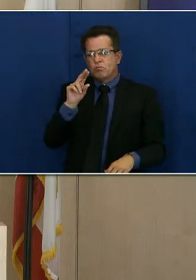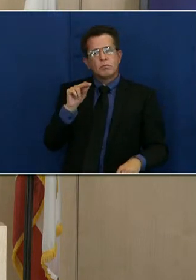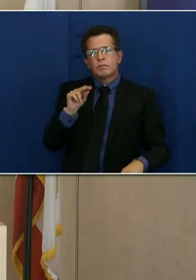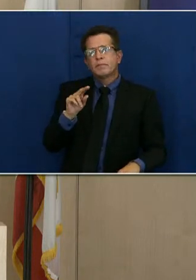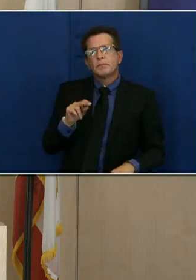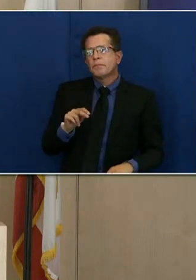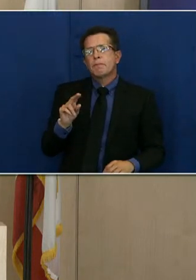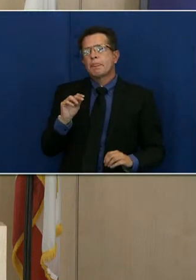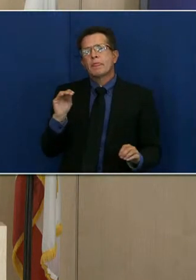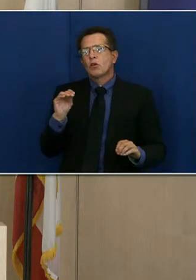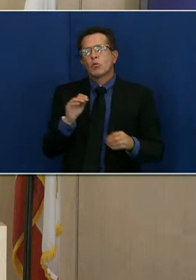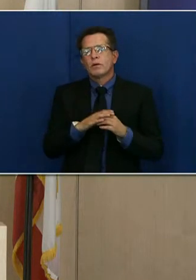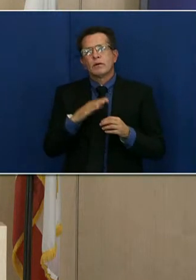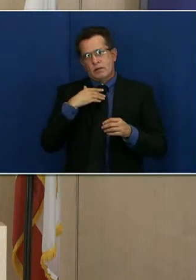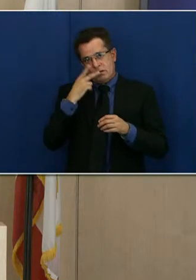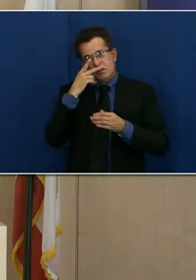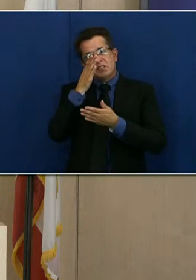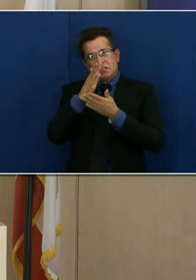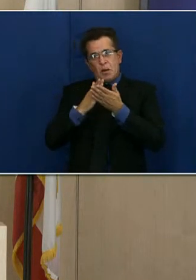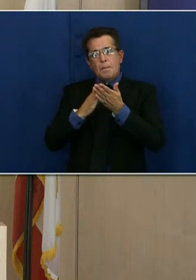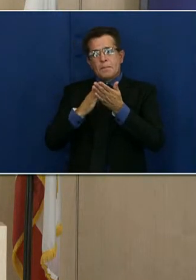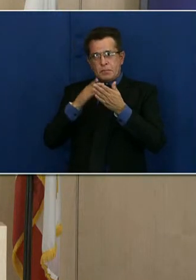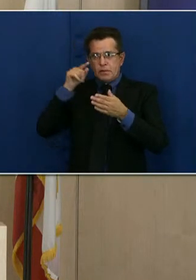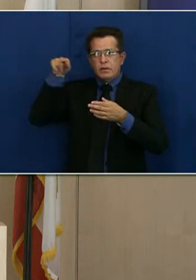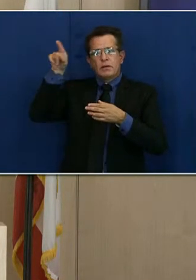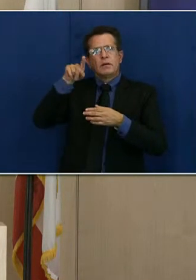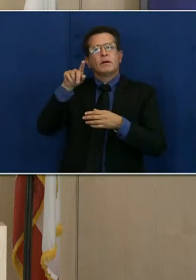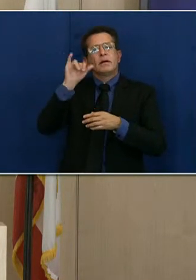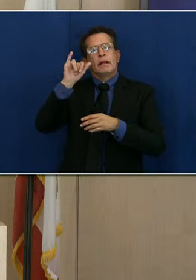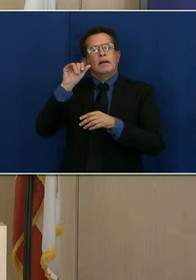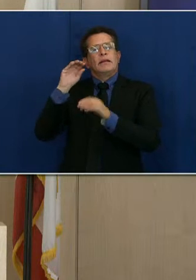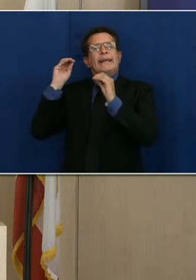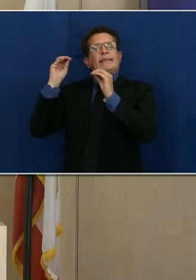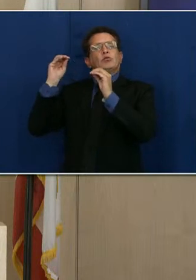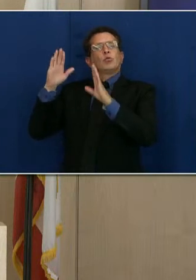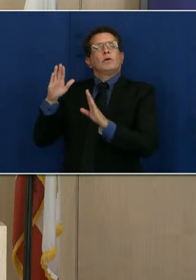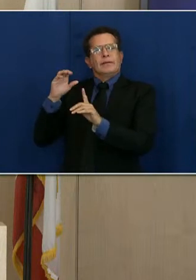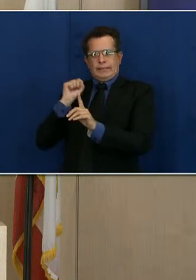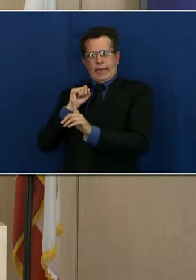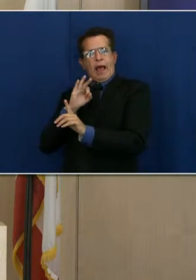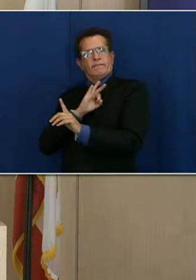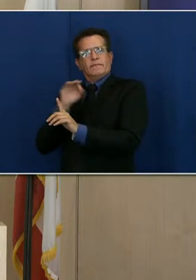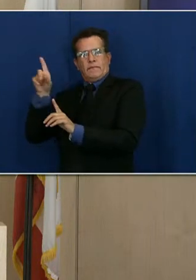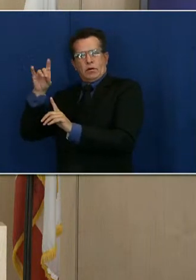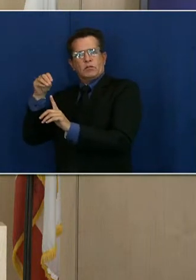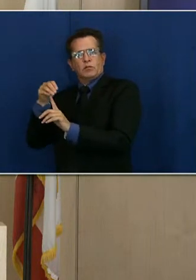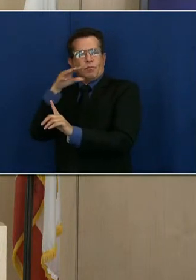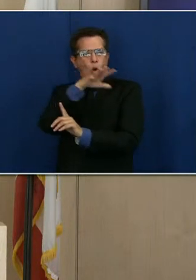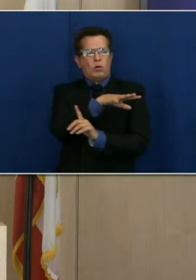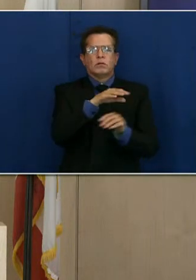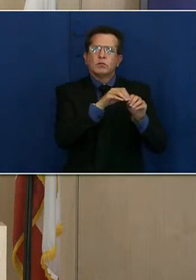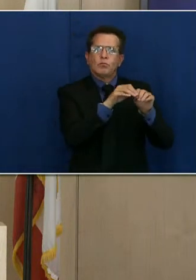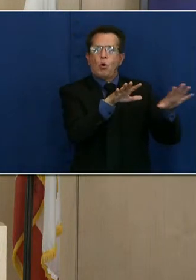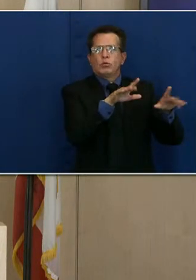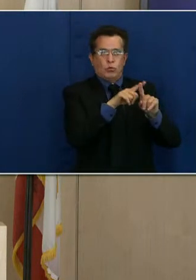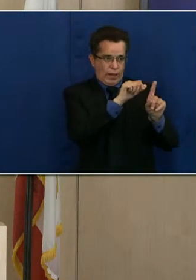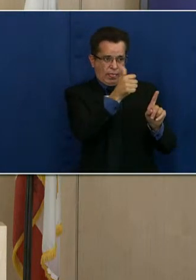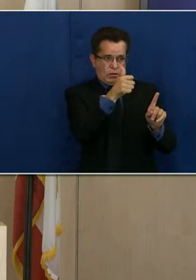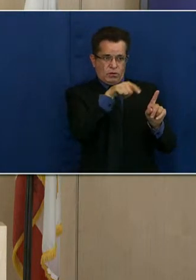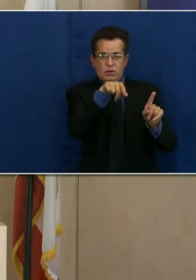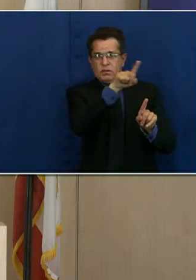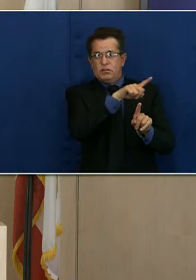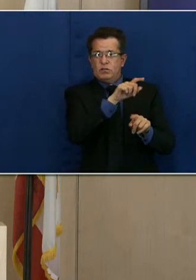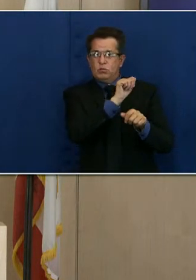some cases in which some staff have exposed other staff, but not